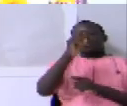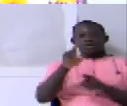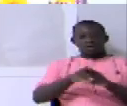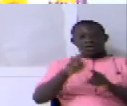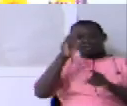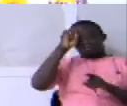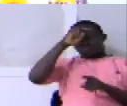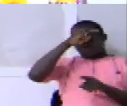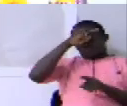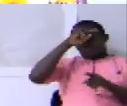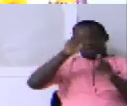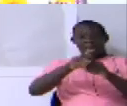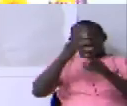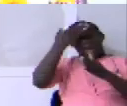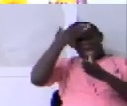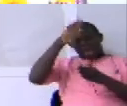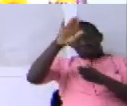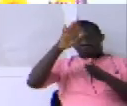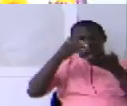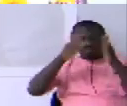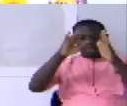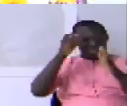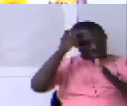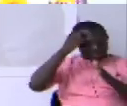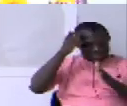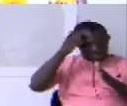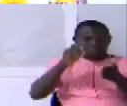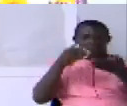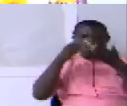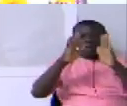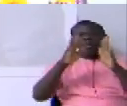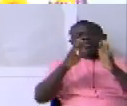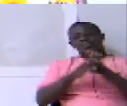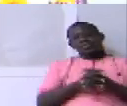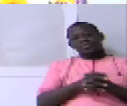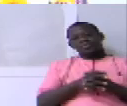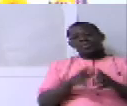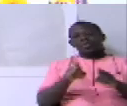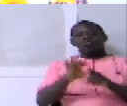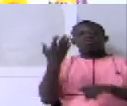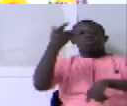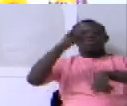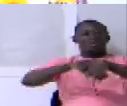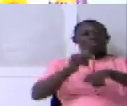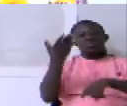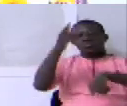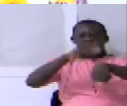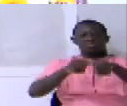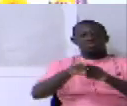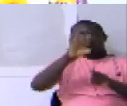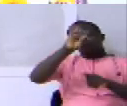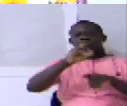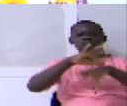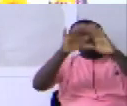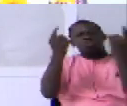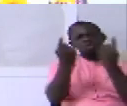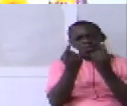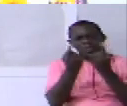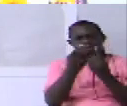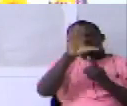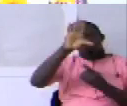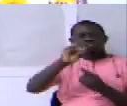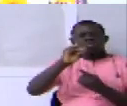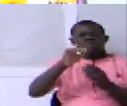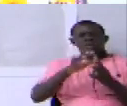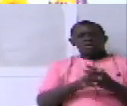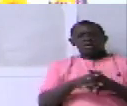mentally, psychologically. Bari la miraro ni la hakilo lanya wala kamru dindiyato. Sometimes you do certain things. Tumodolu